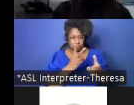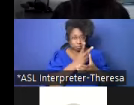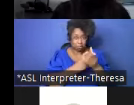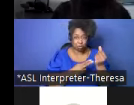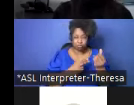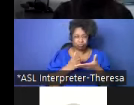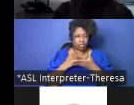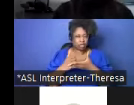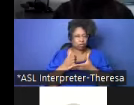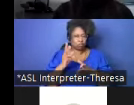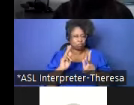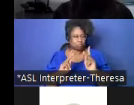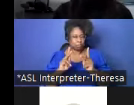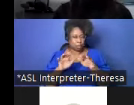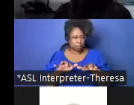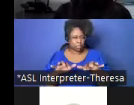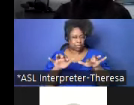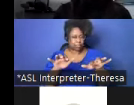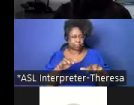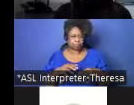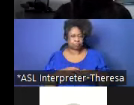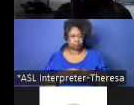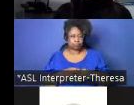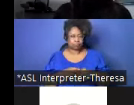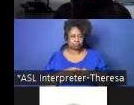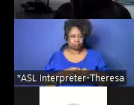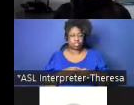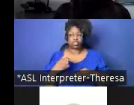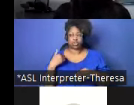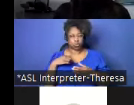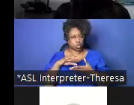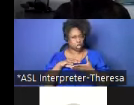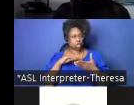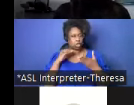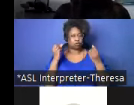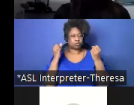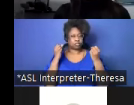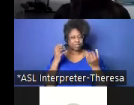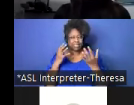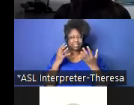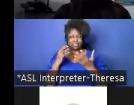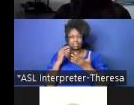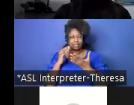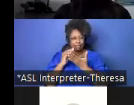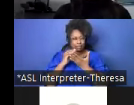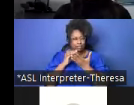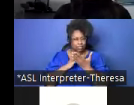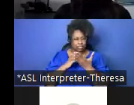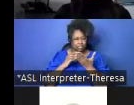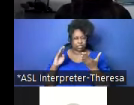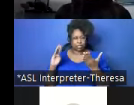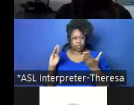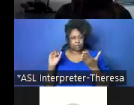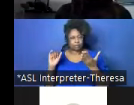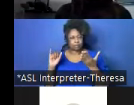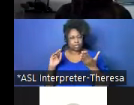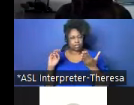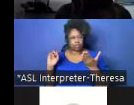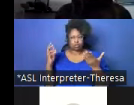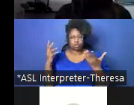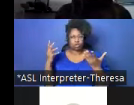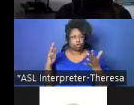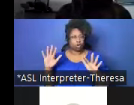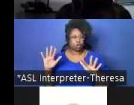of great lessons learned through the work that Bayonne has already been doing and